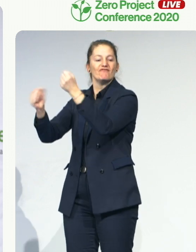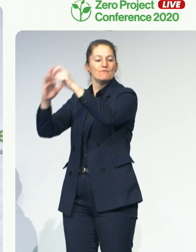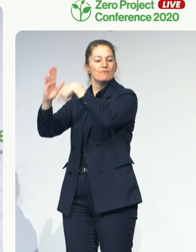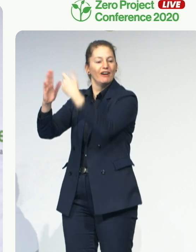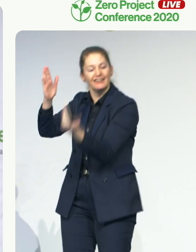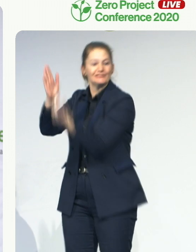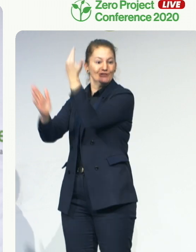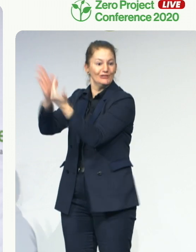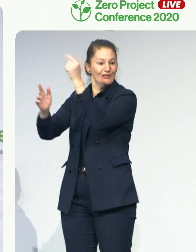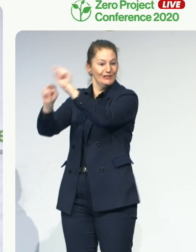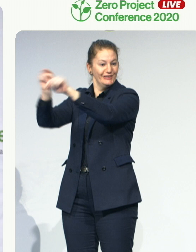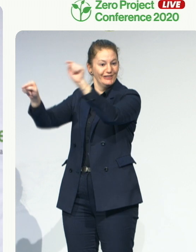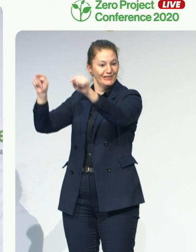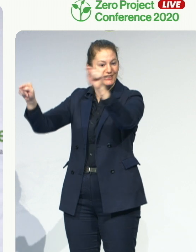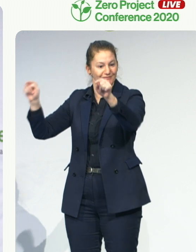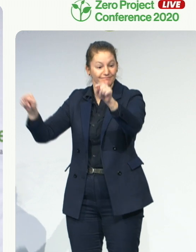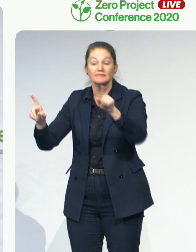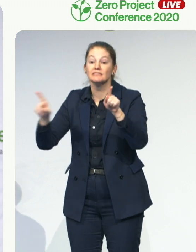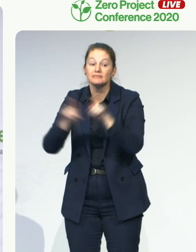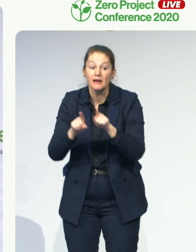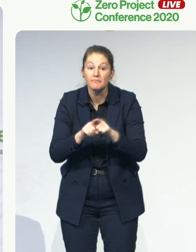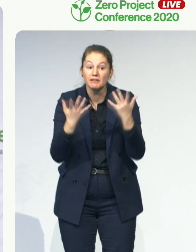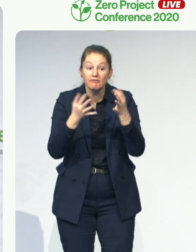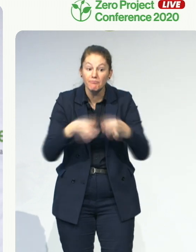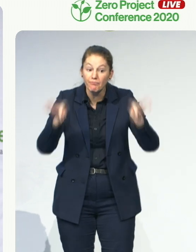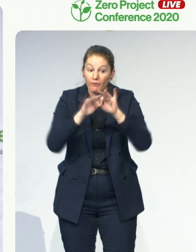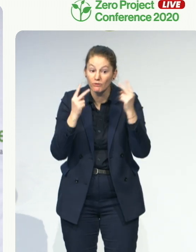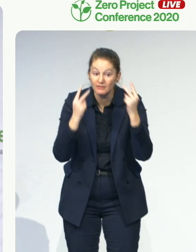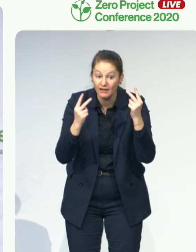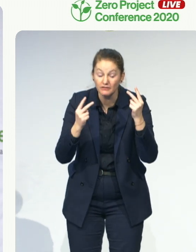very important that young people